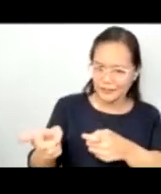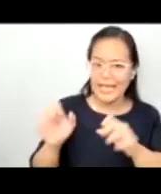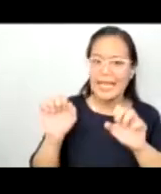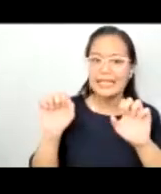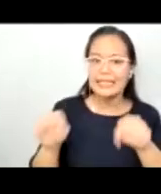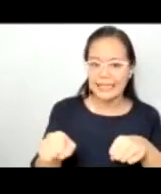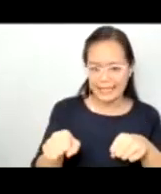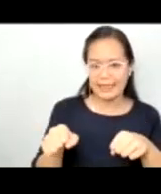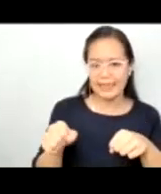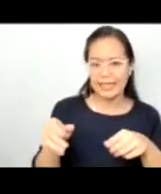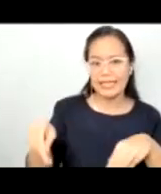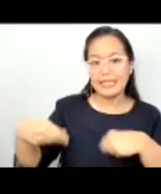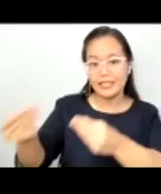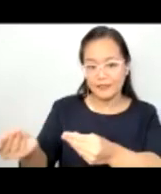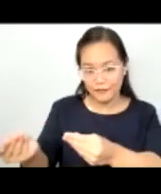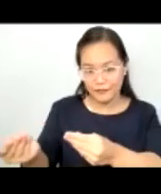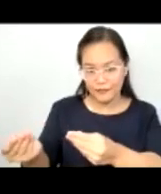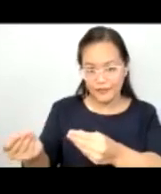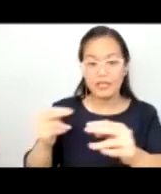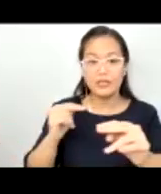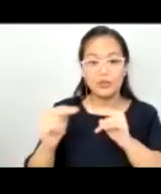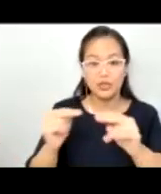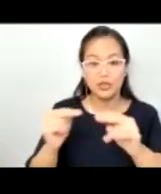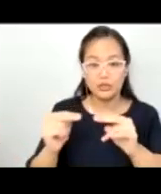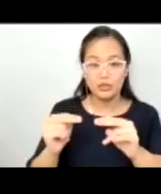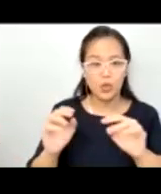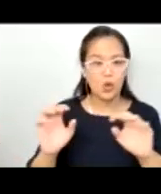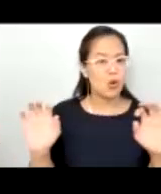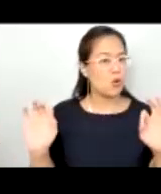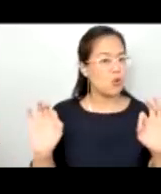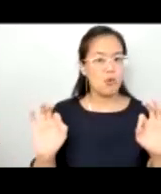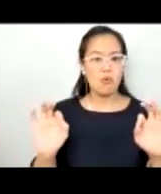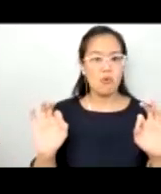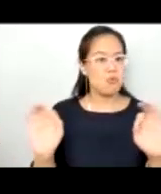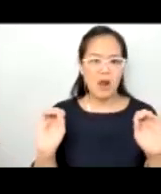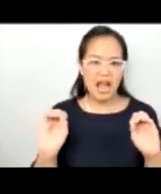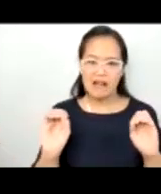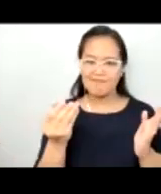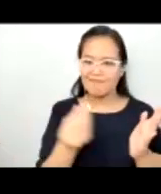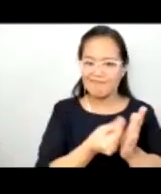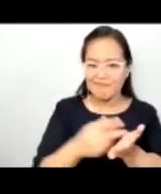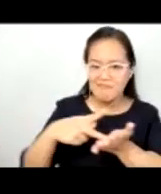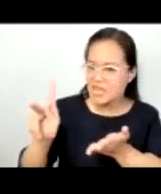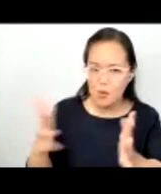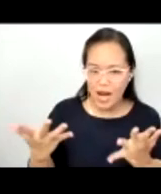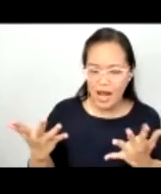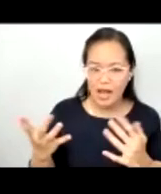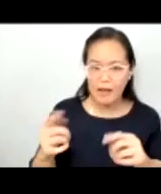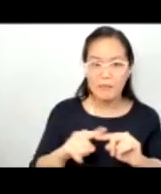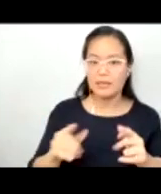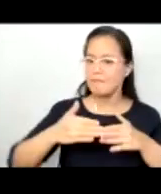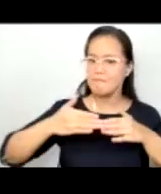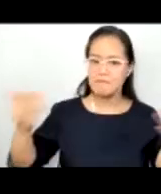negotiation. Listening costs us nothing, but it gives us huge benefits, especially if